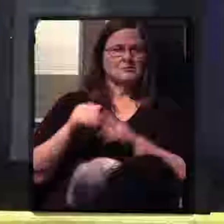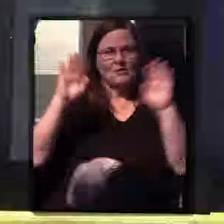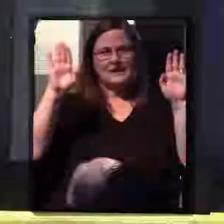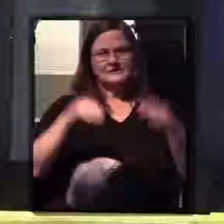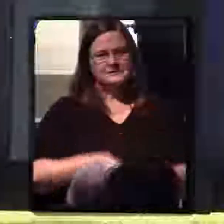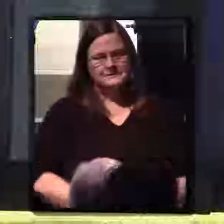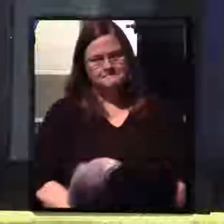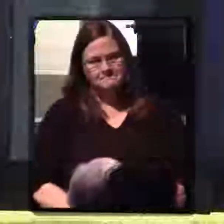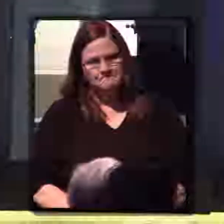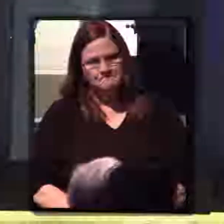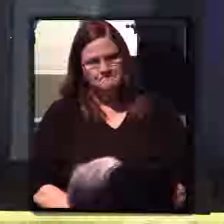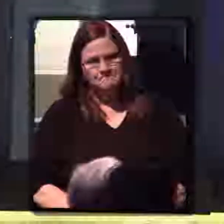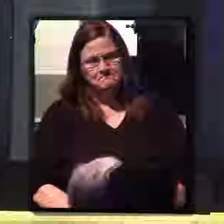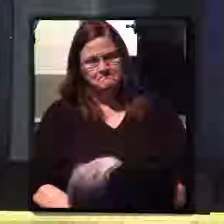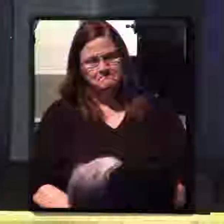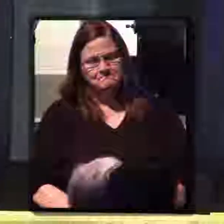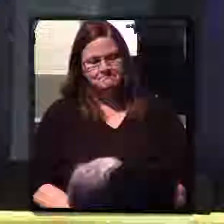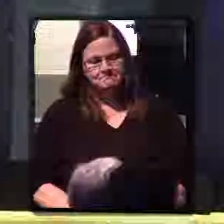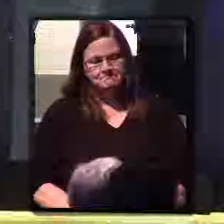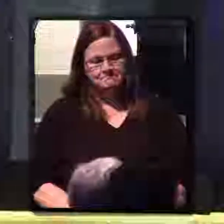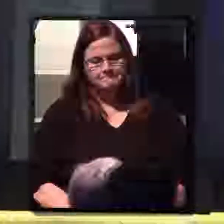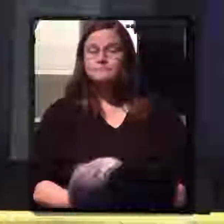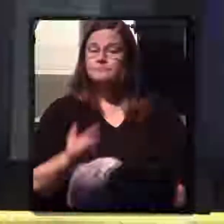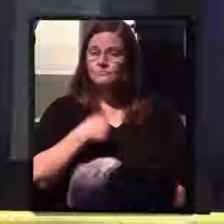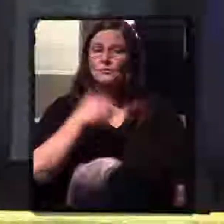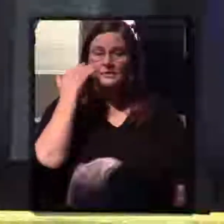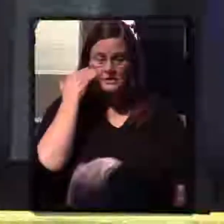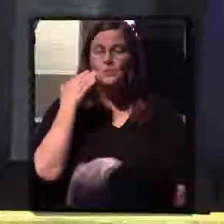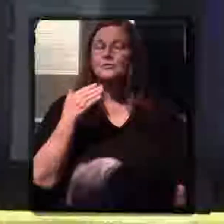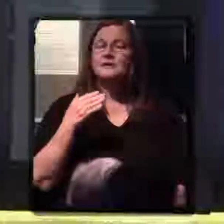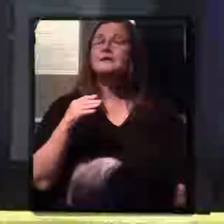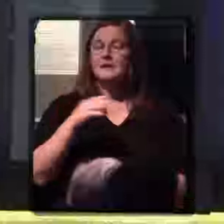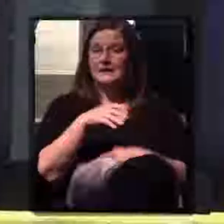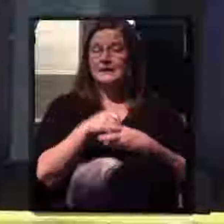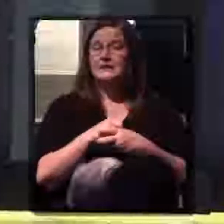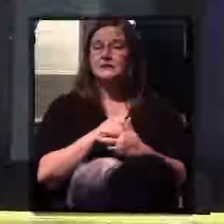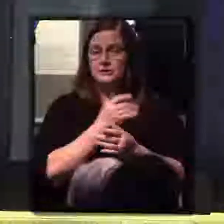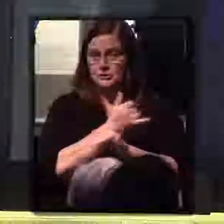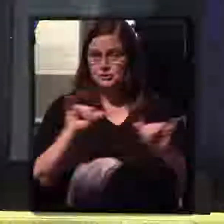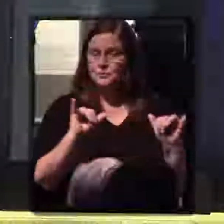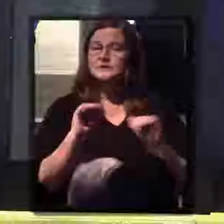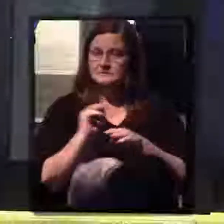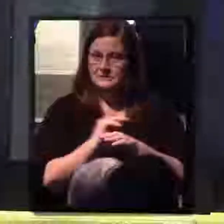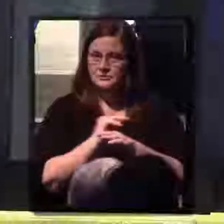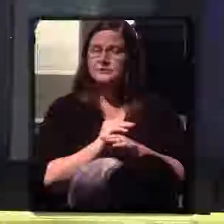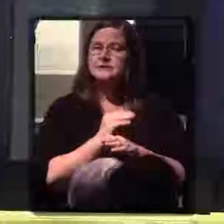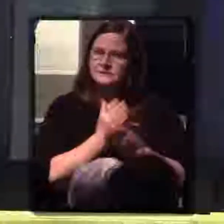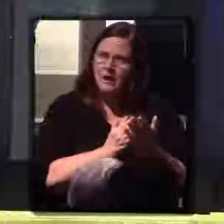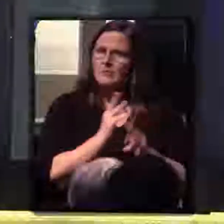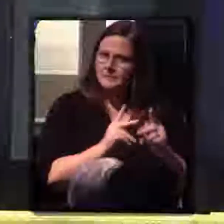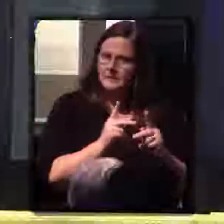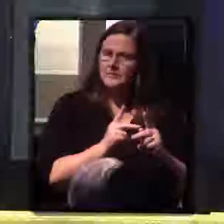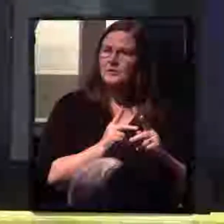by us. We did not recognize in him any greatness. Any greatness. Now, we know that in